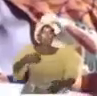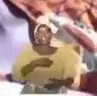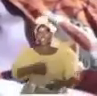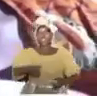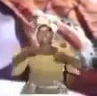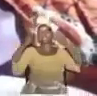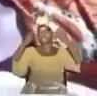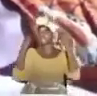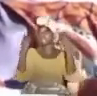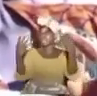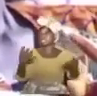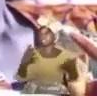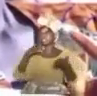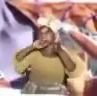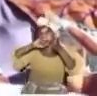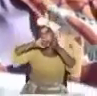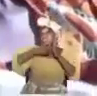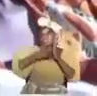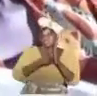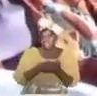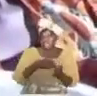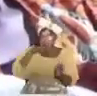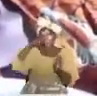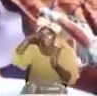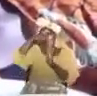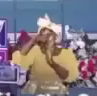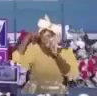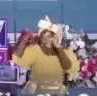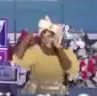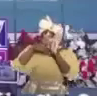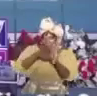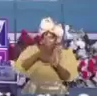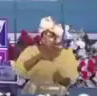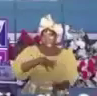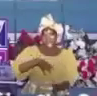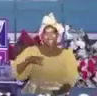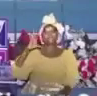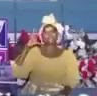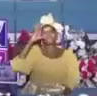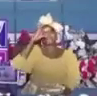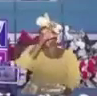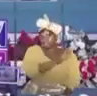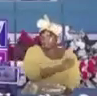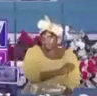kingdom. The principles and the mysteries by which the saints reign.